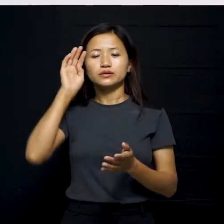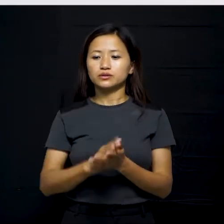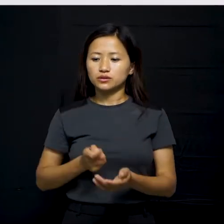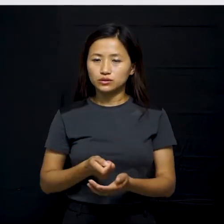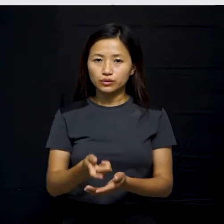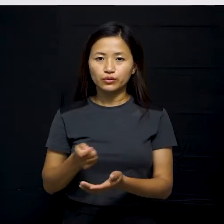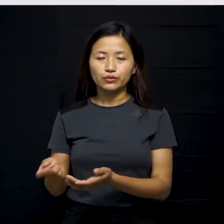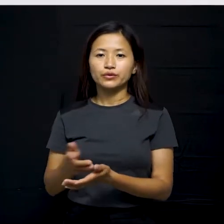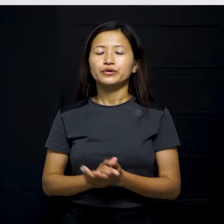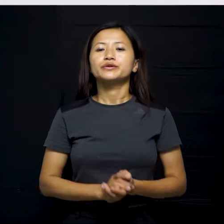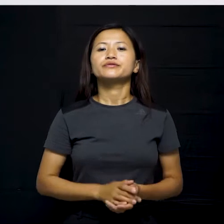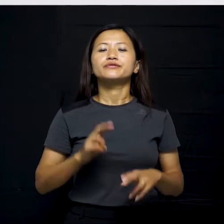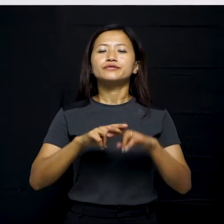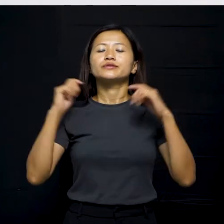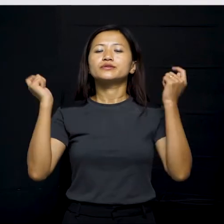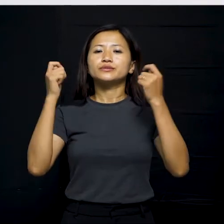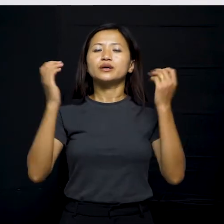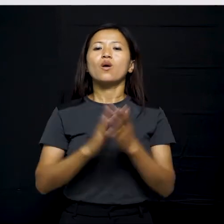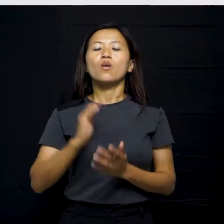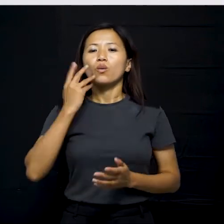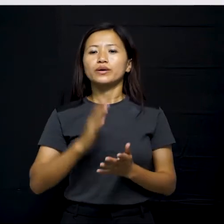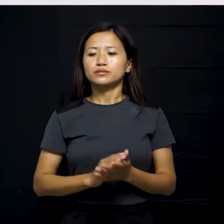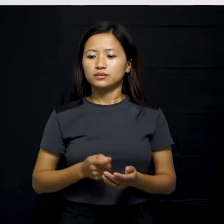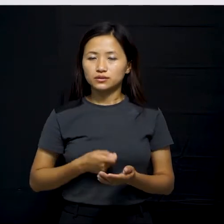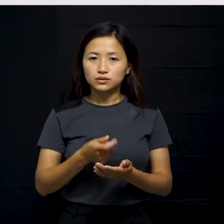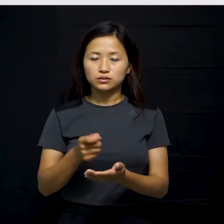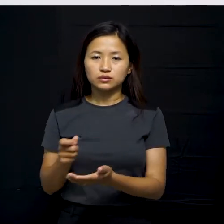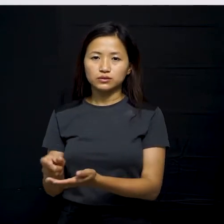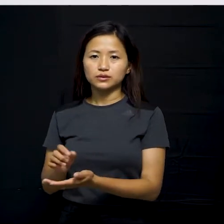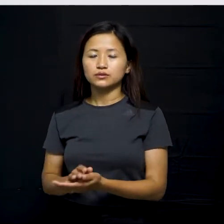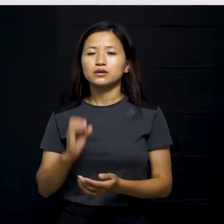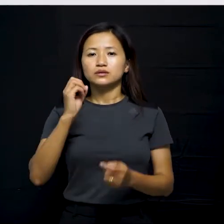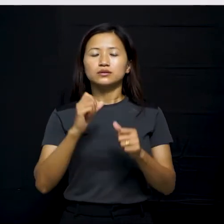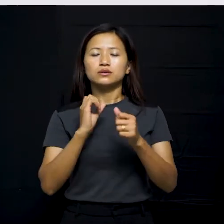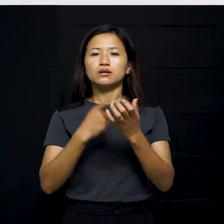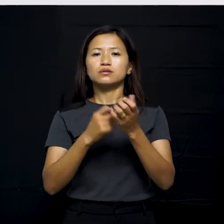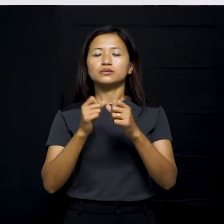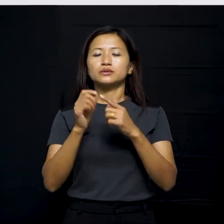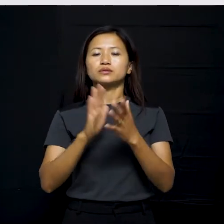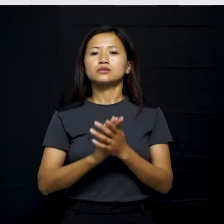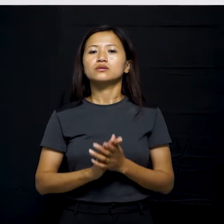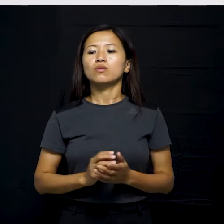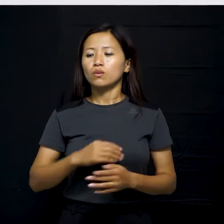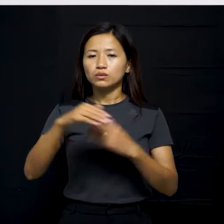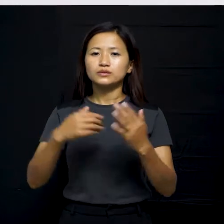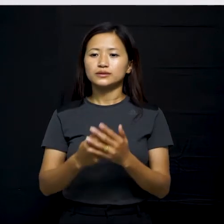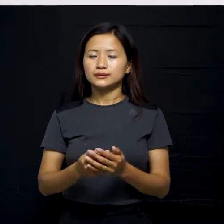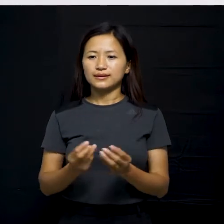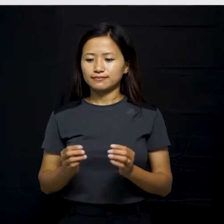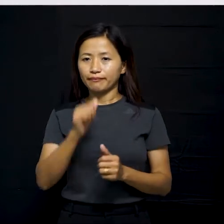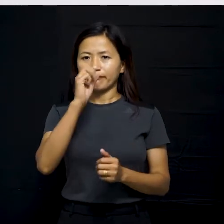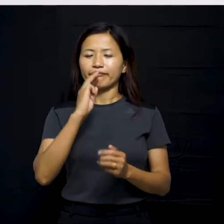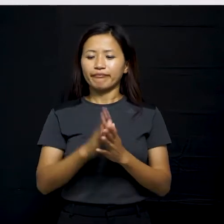festival, where this festival is celebrated when they sow these crops and all these paddies in